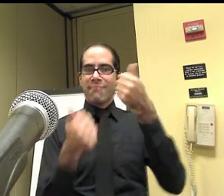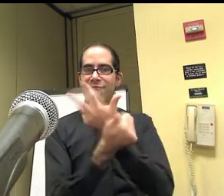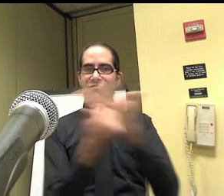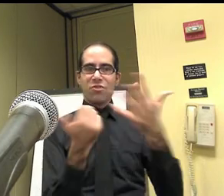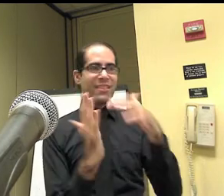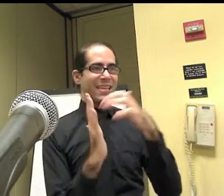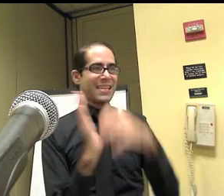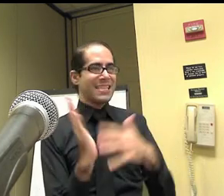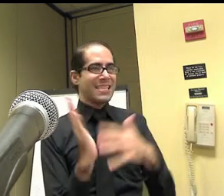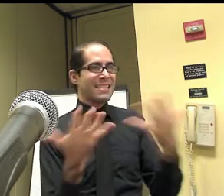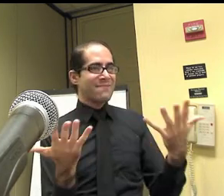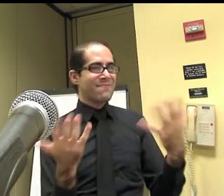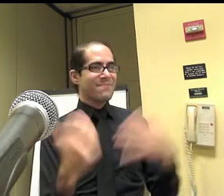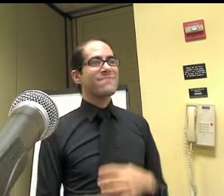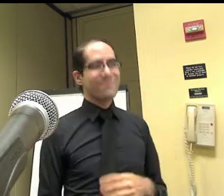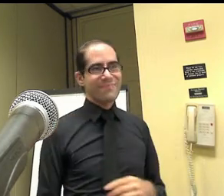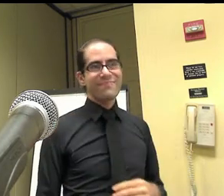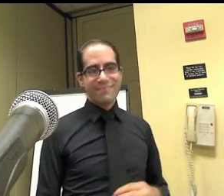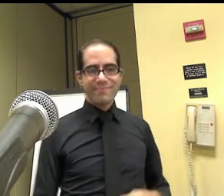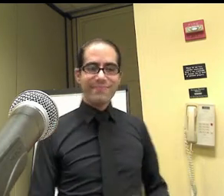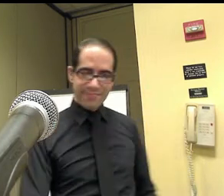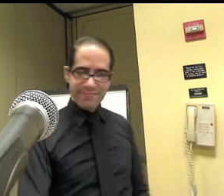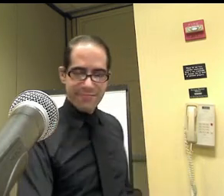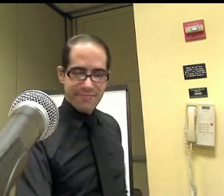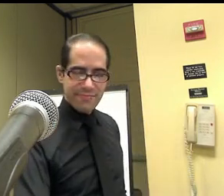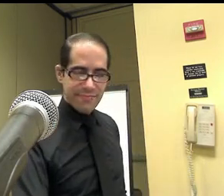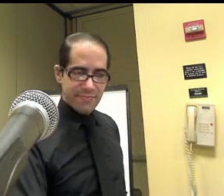being able to understand English vocabulary.